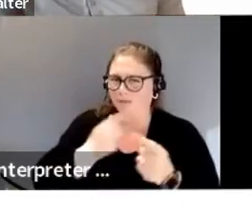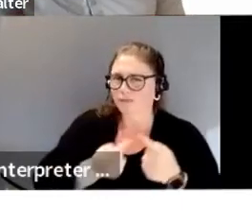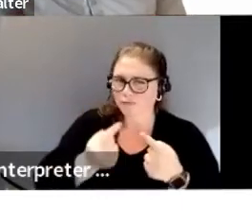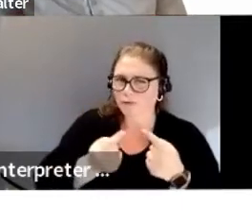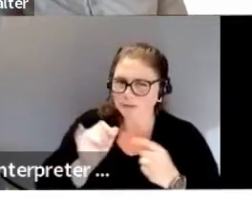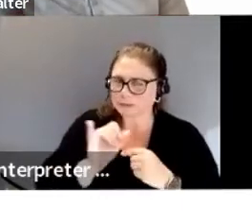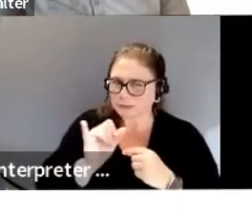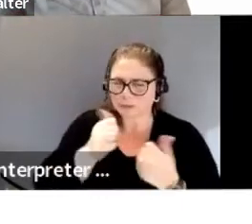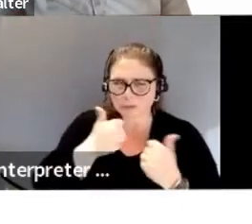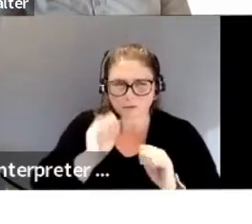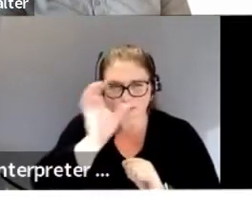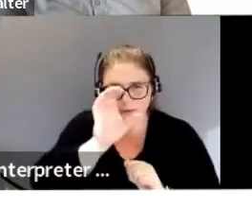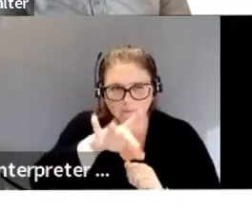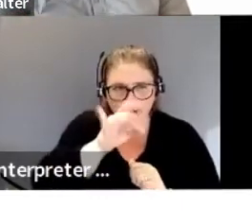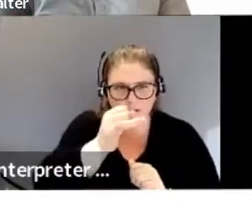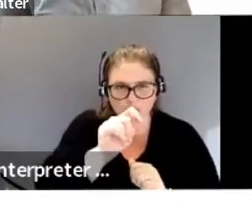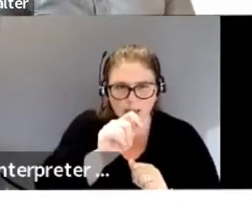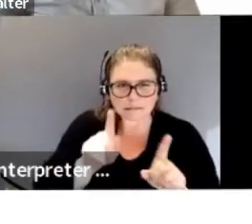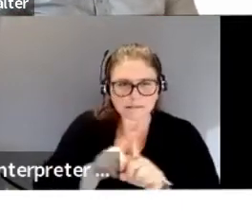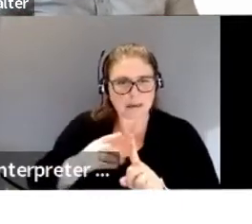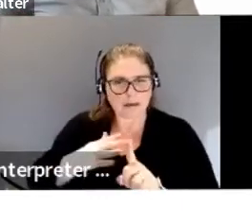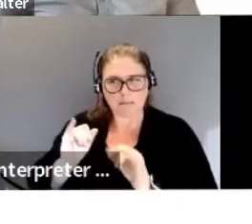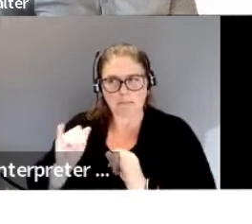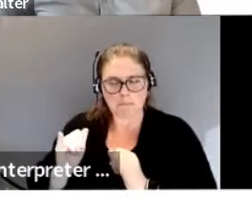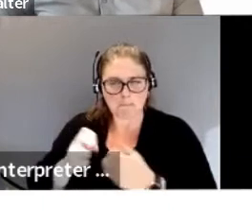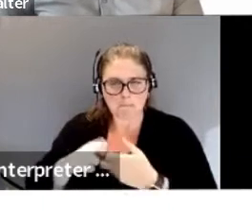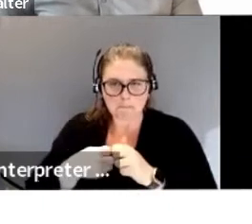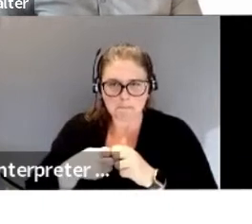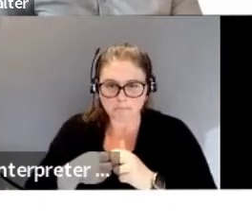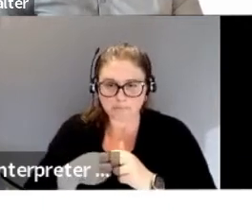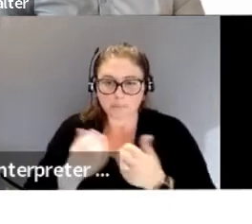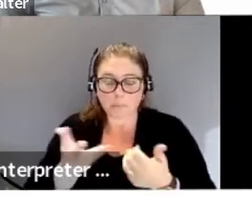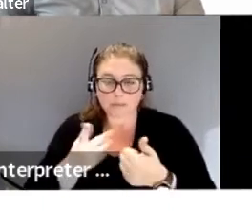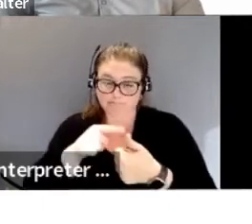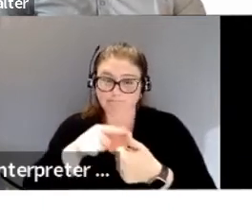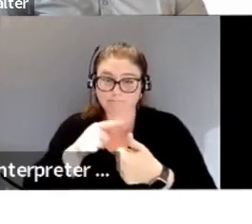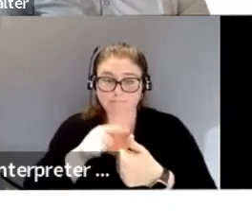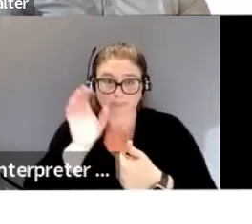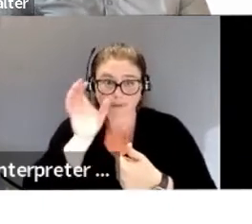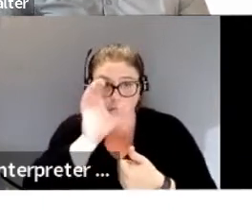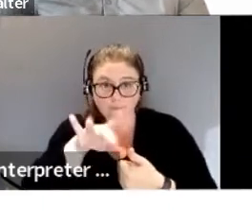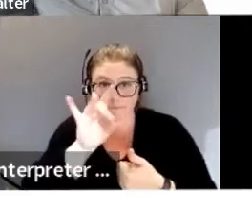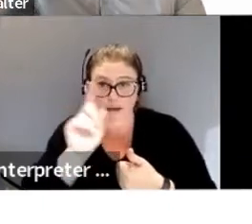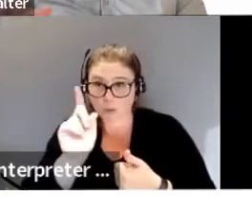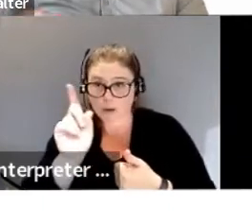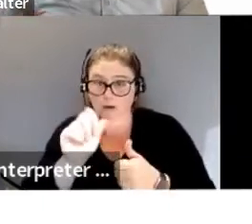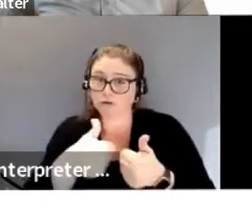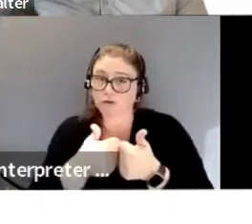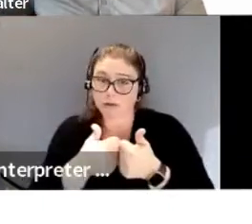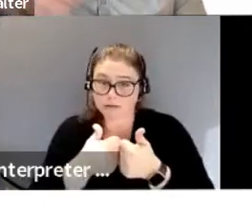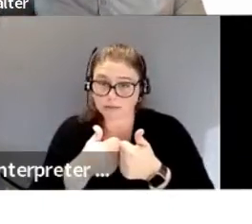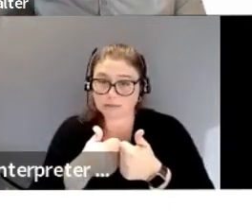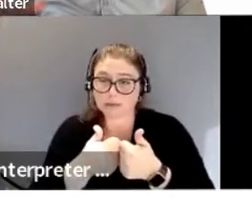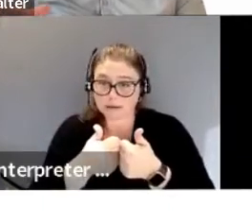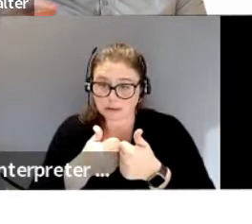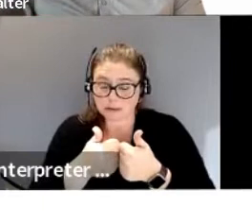this source of funding, right? Now, the first one was that locating grants is extremely challenging, right? I said this is an overcomplicated